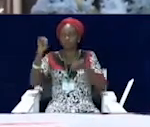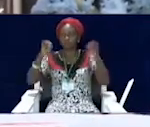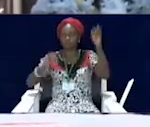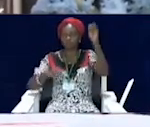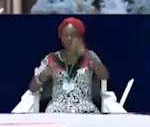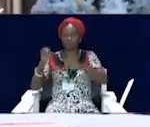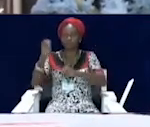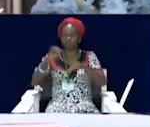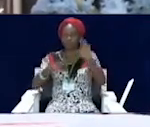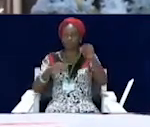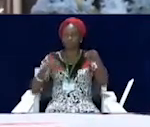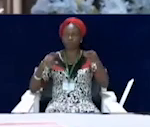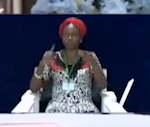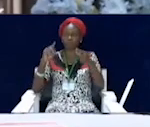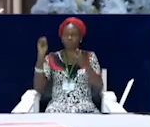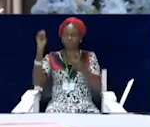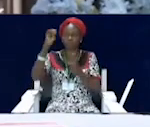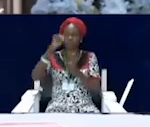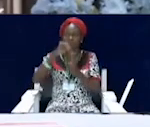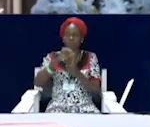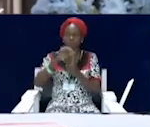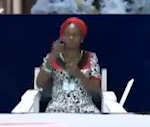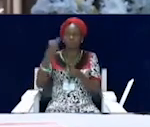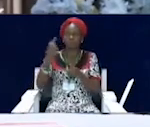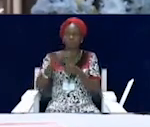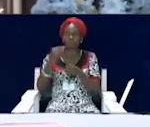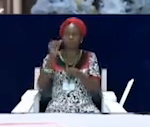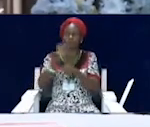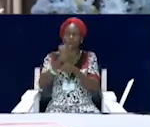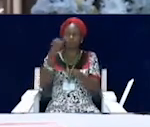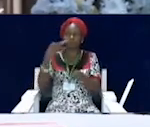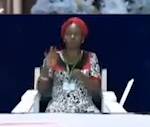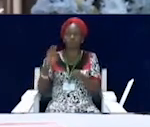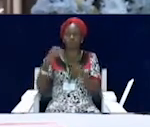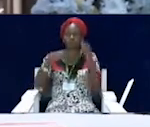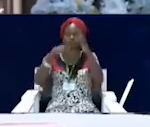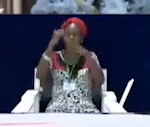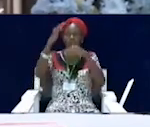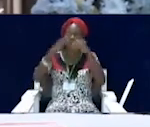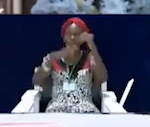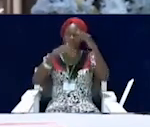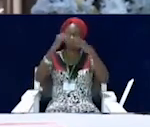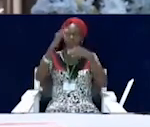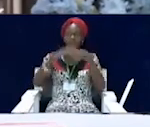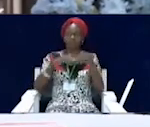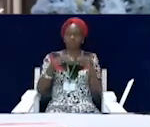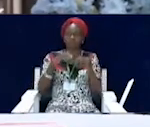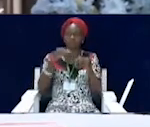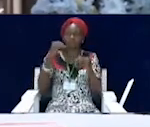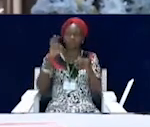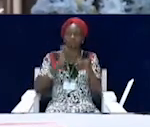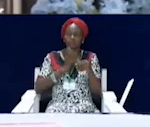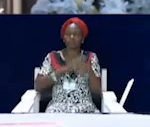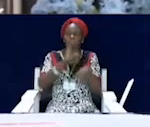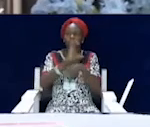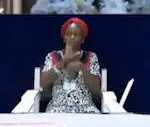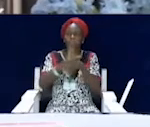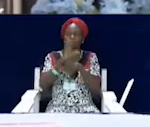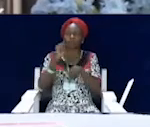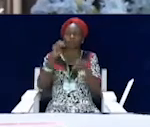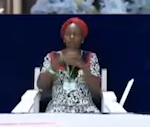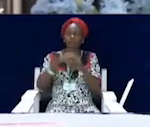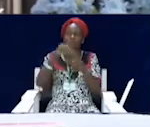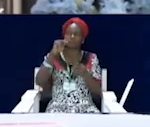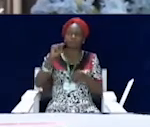contribute towards the work of reconstruction, particularly of our churches in